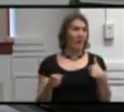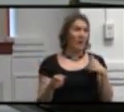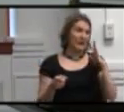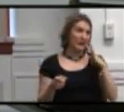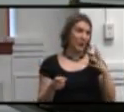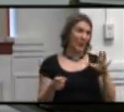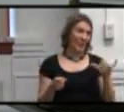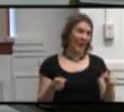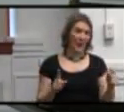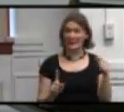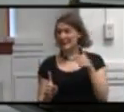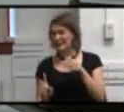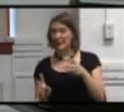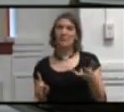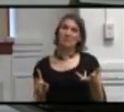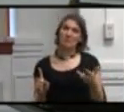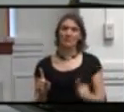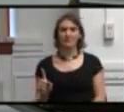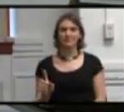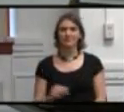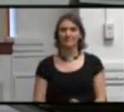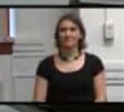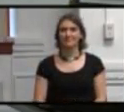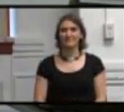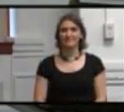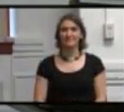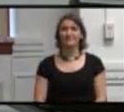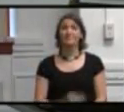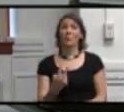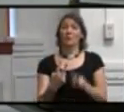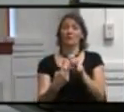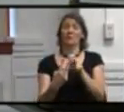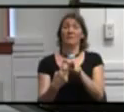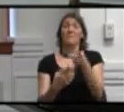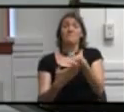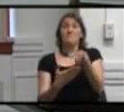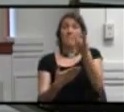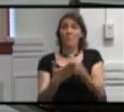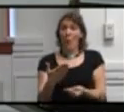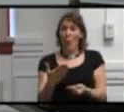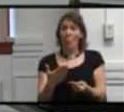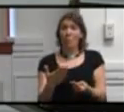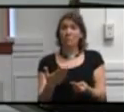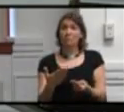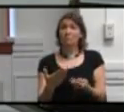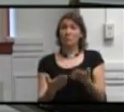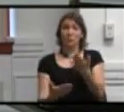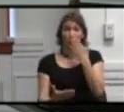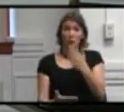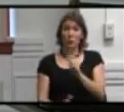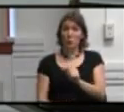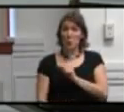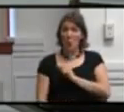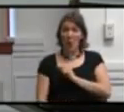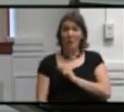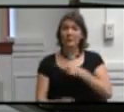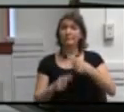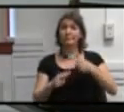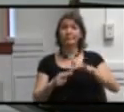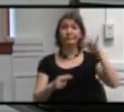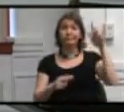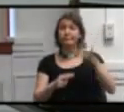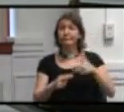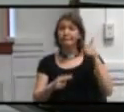pasta and everything else. So both models are very good, very reputable.